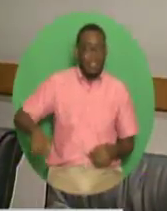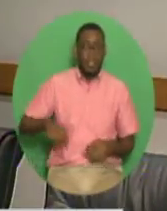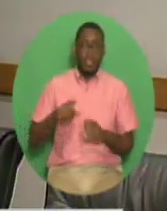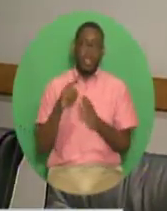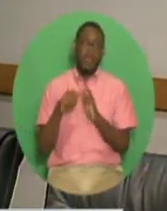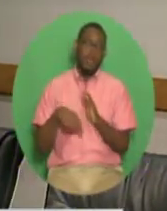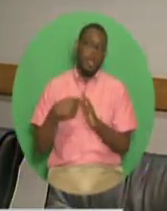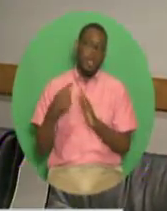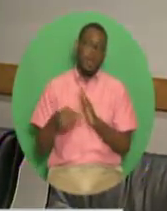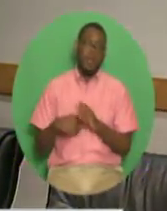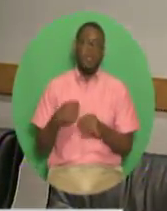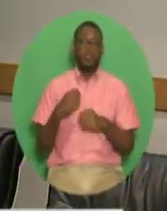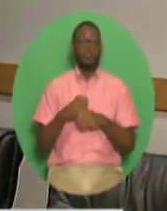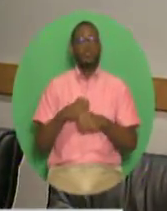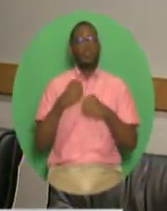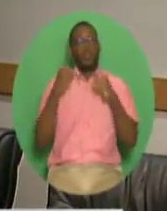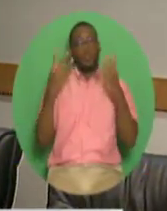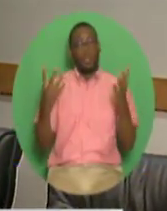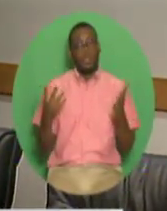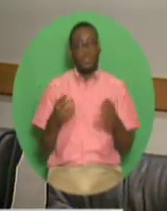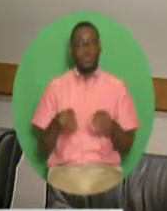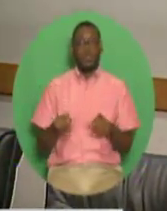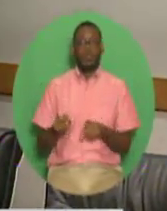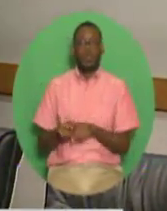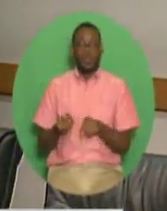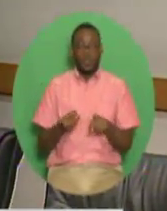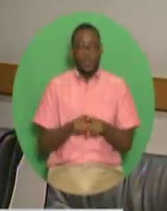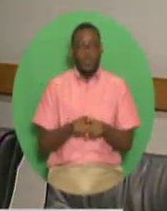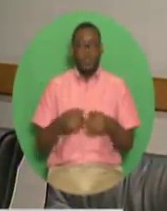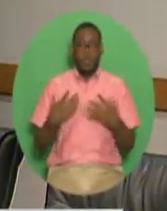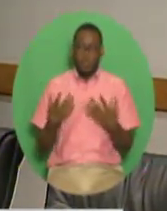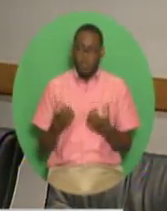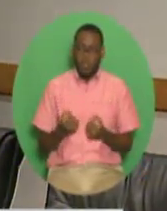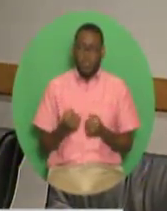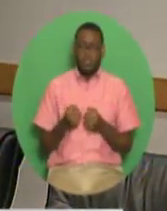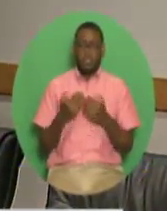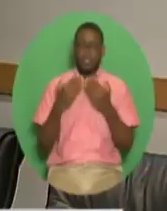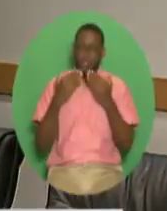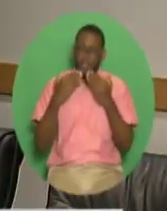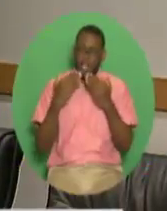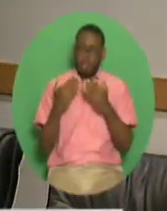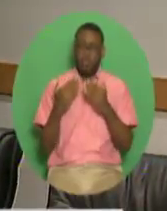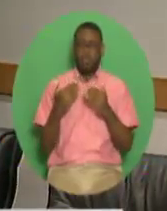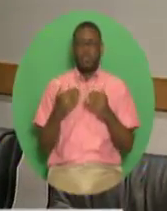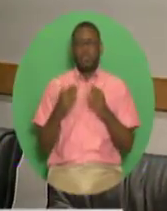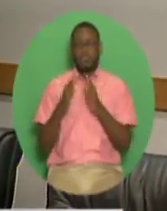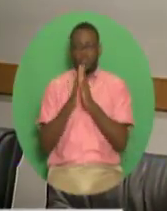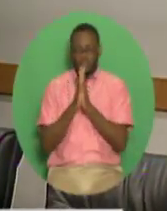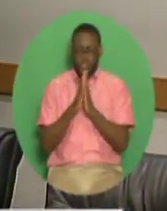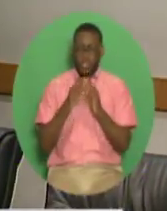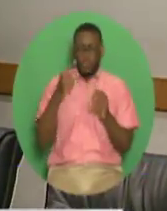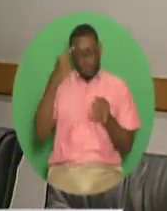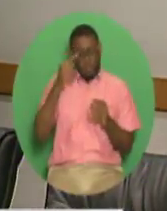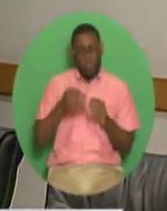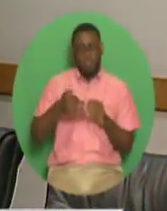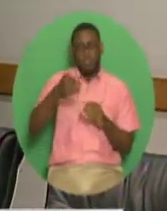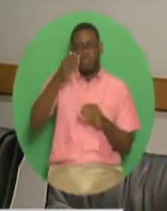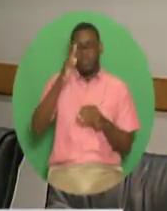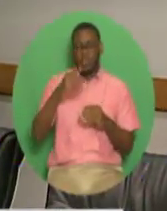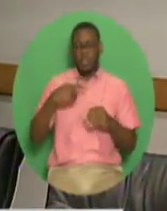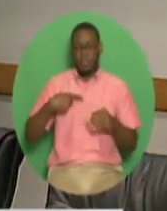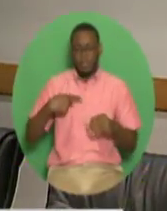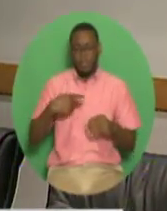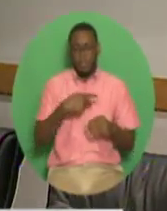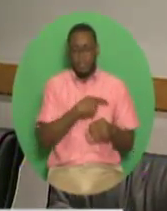of Parliament for La Hoqueta Talparo. I wish him that he'll be back here with us soon and on his feet. I'm sure he's watching us wherever he is